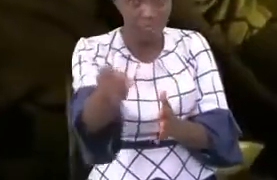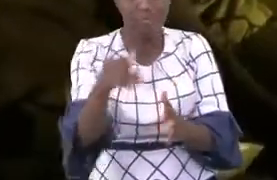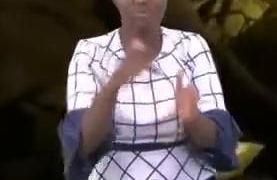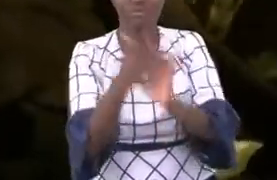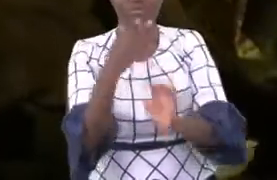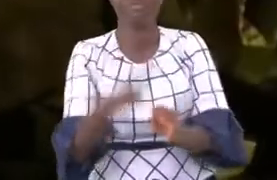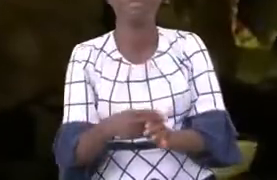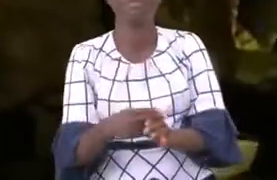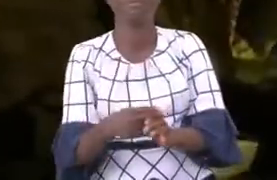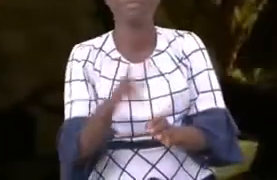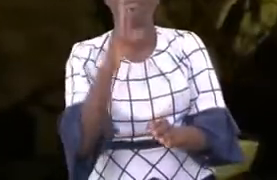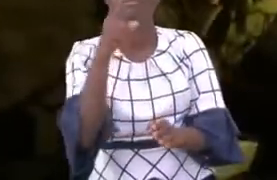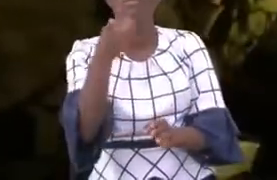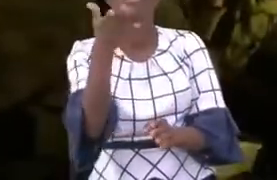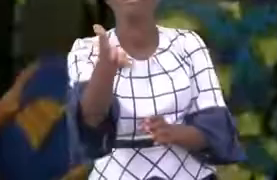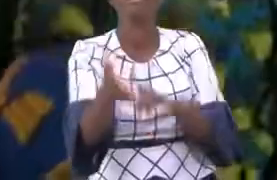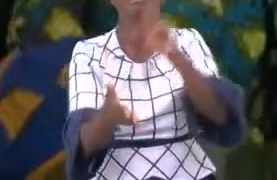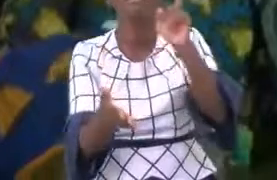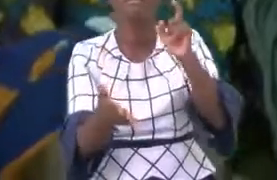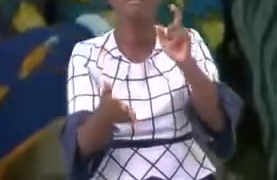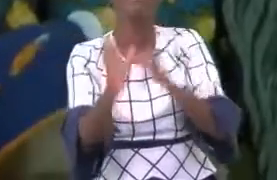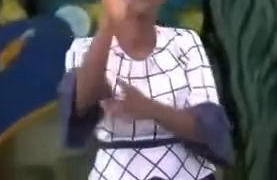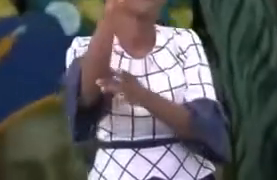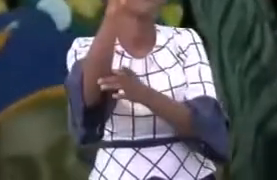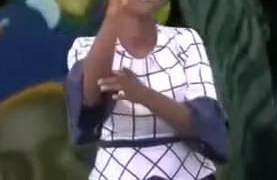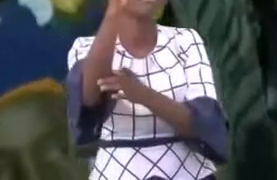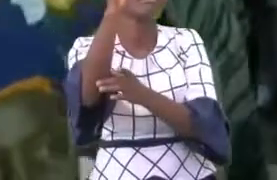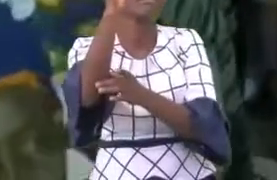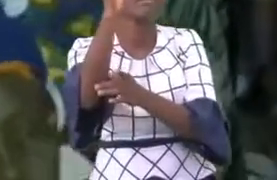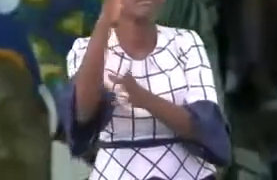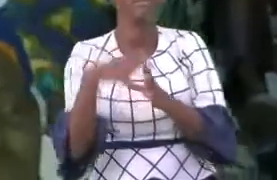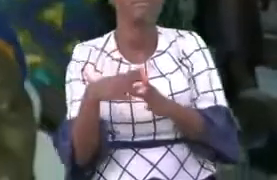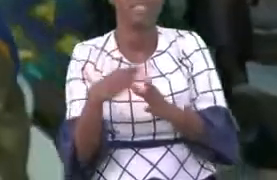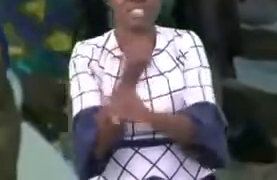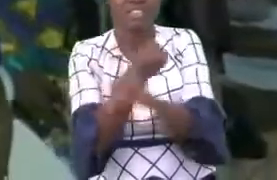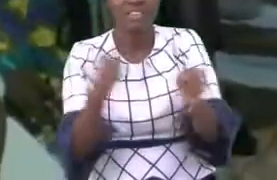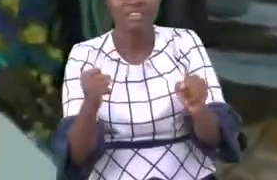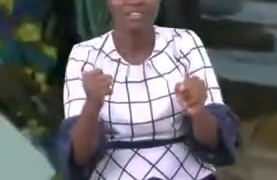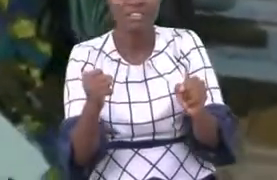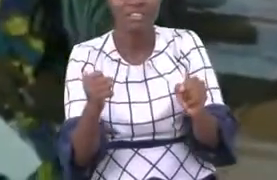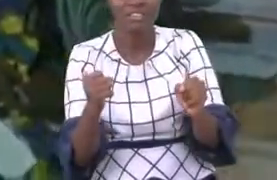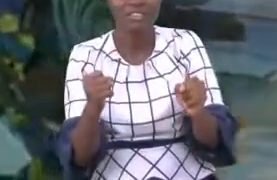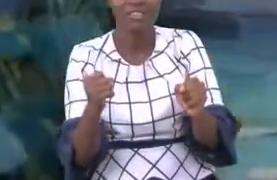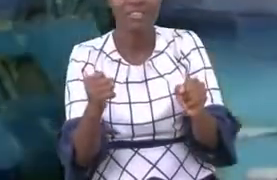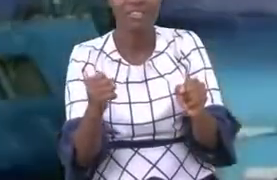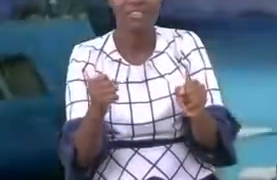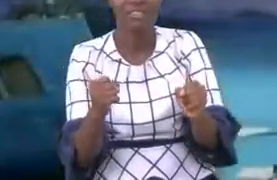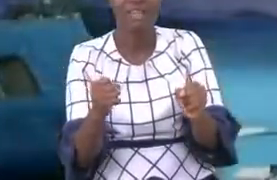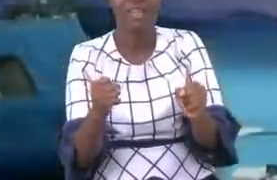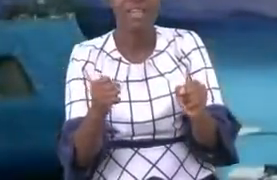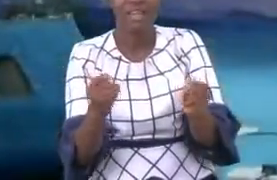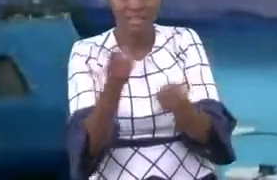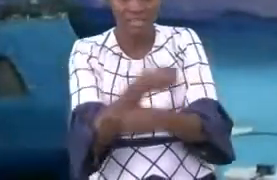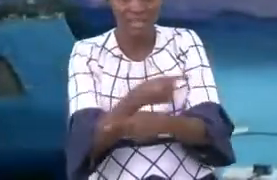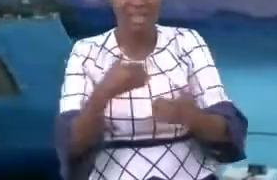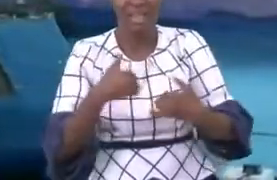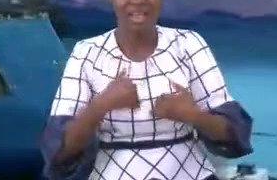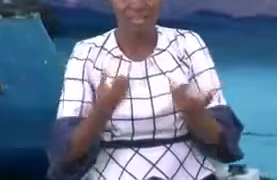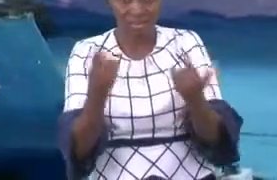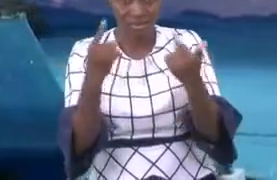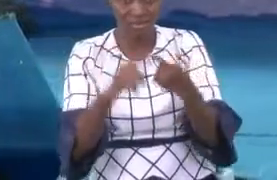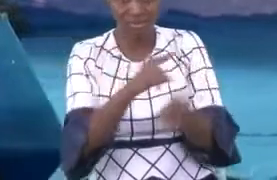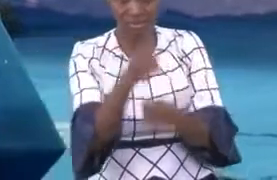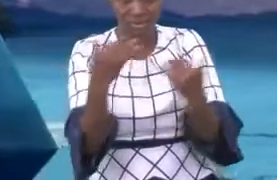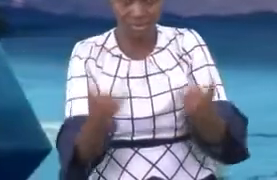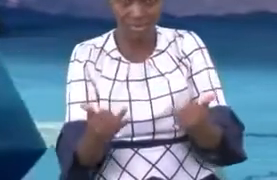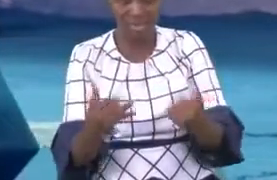there? Salvation day has now come. Healing day has now come. Deliverance